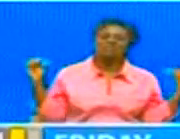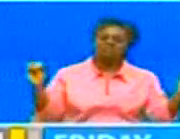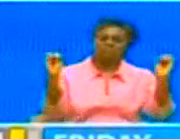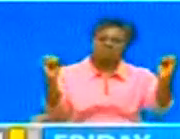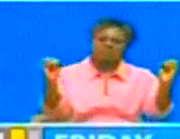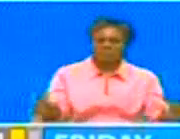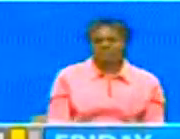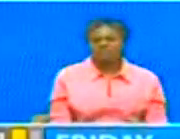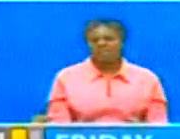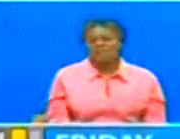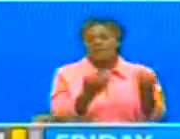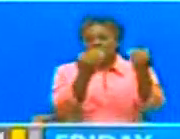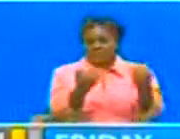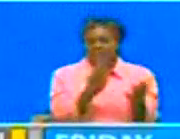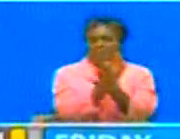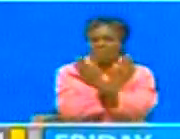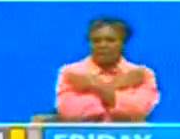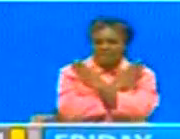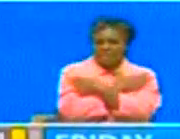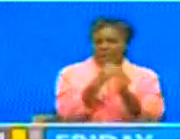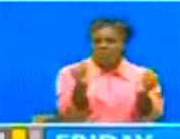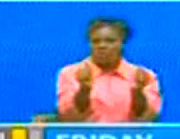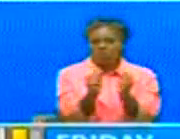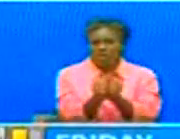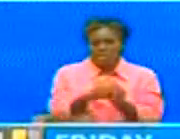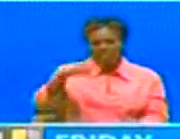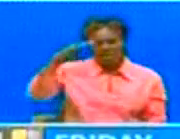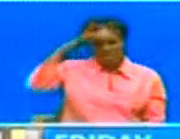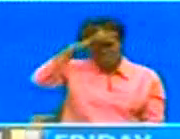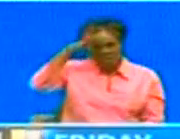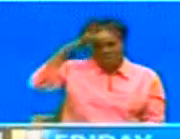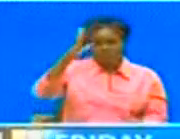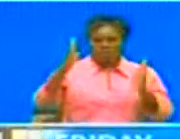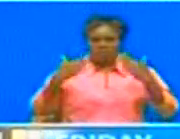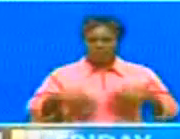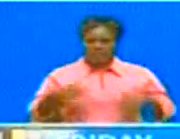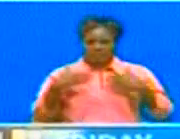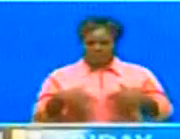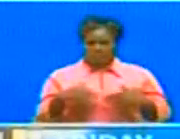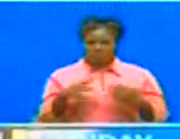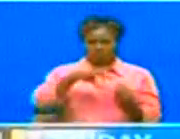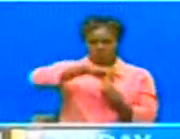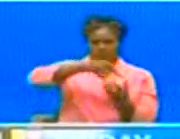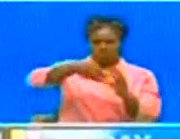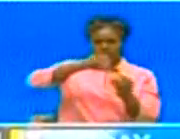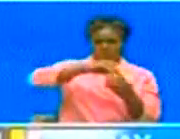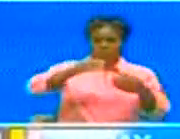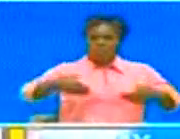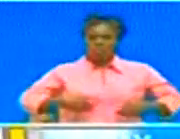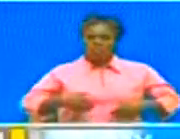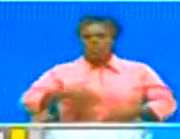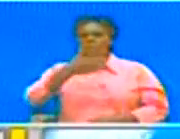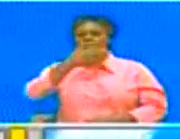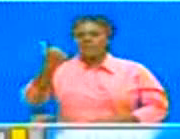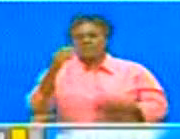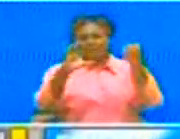So we need to partner with the with the theoretical people in order to mold our youth for the betterment